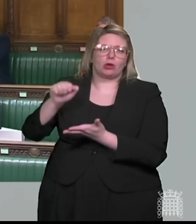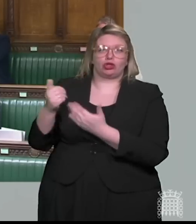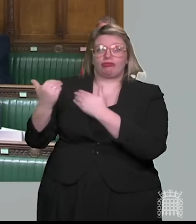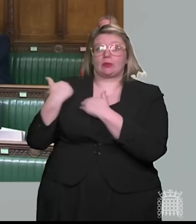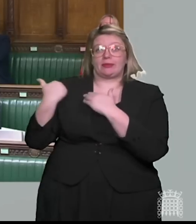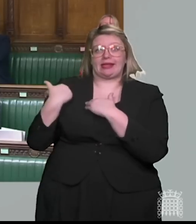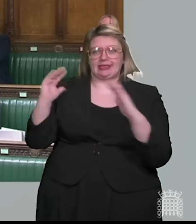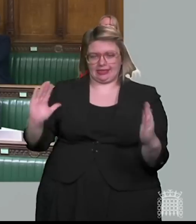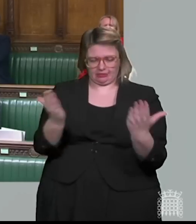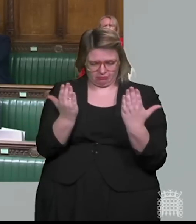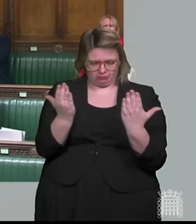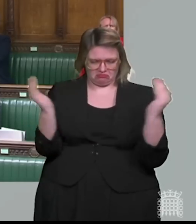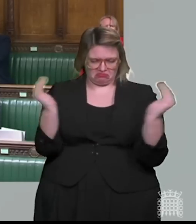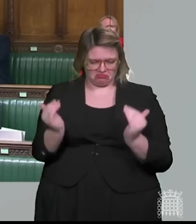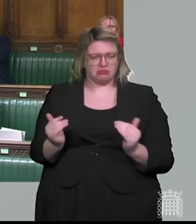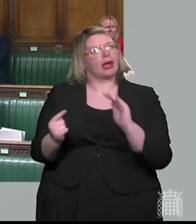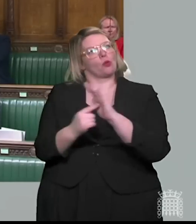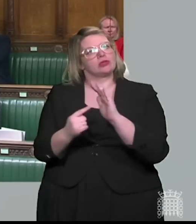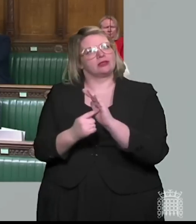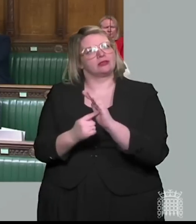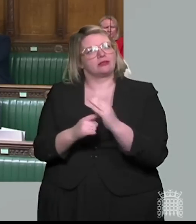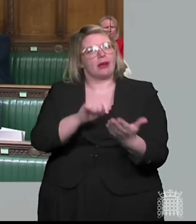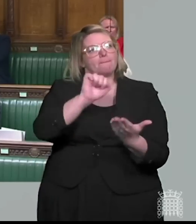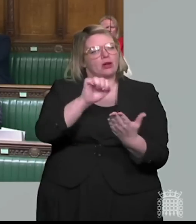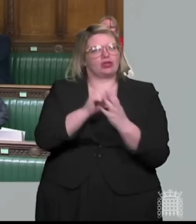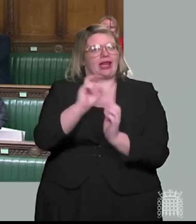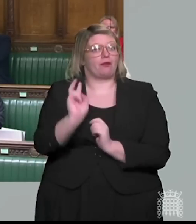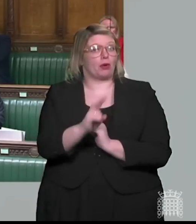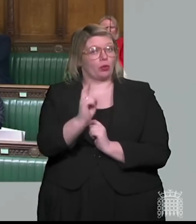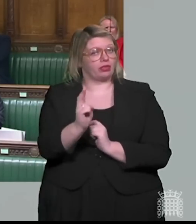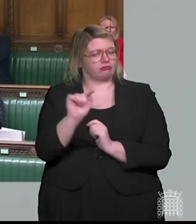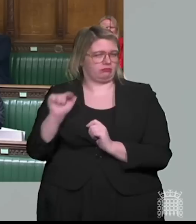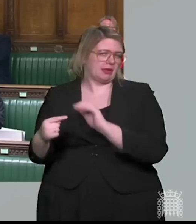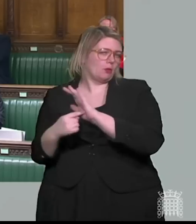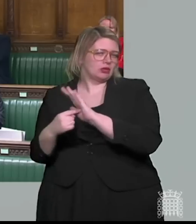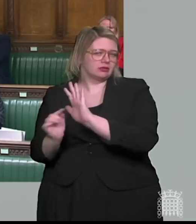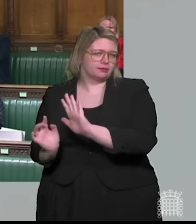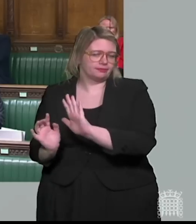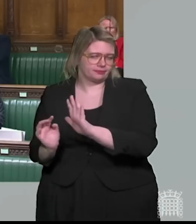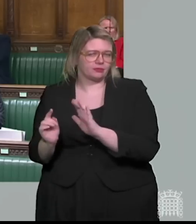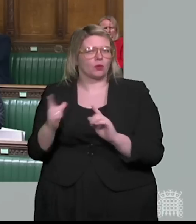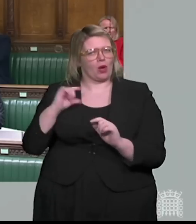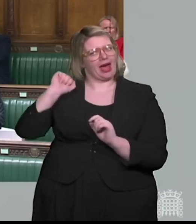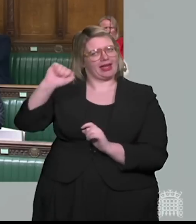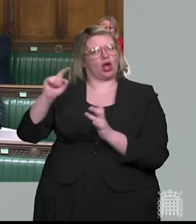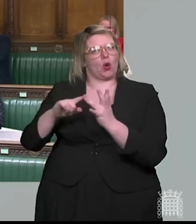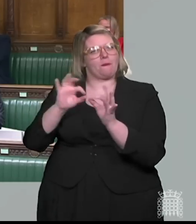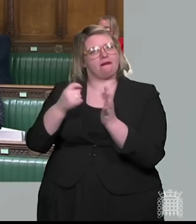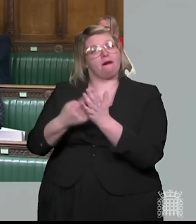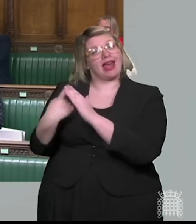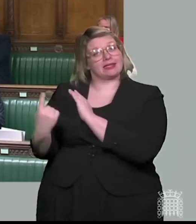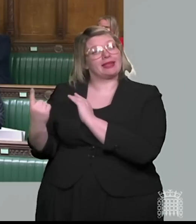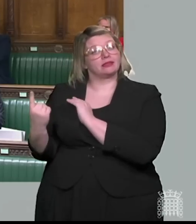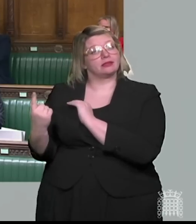it's important that that stands alongside a budget. It's a key part of the independent framework